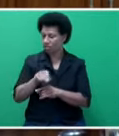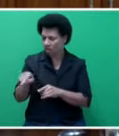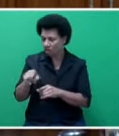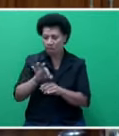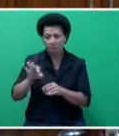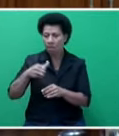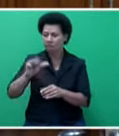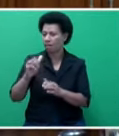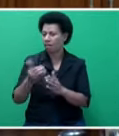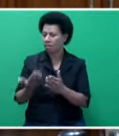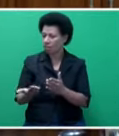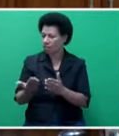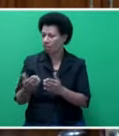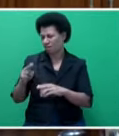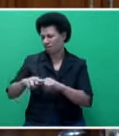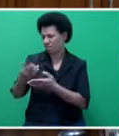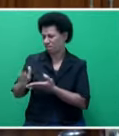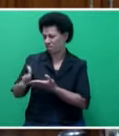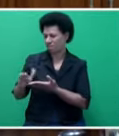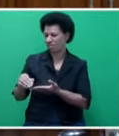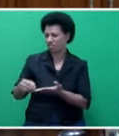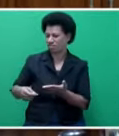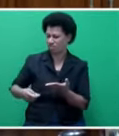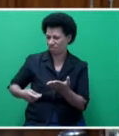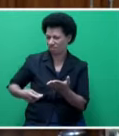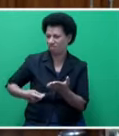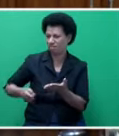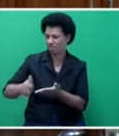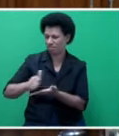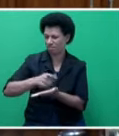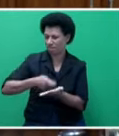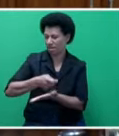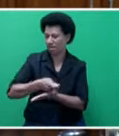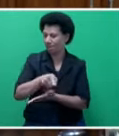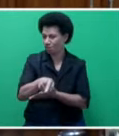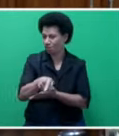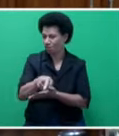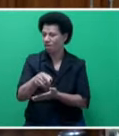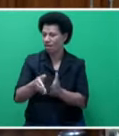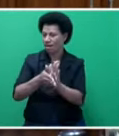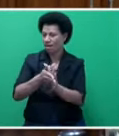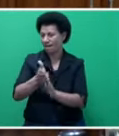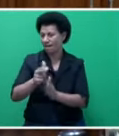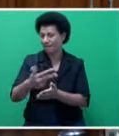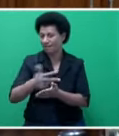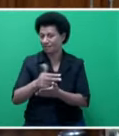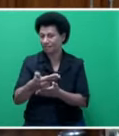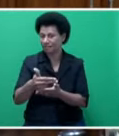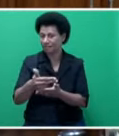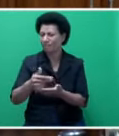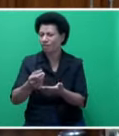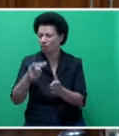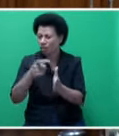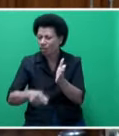funds to do the repayments for hire purchase. Nor does it allow the people who have got unsecured loans